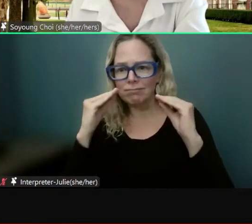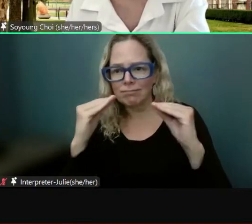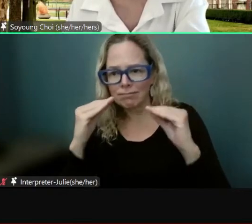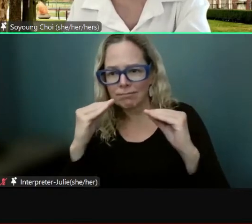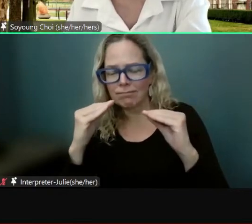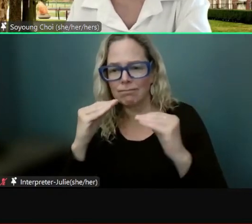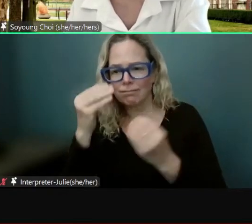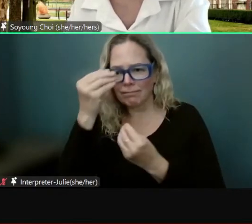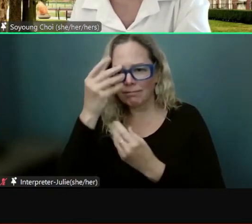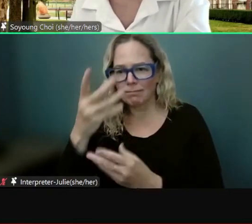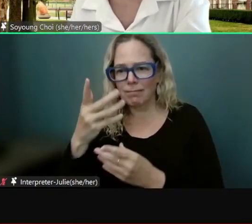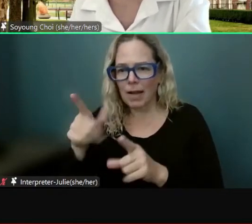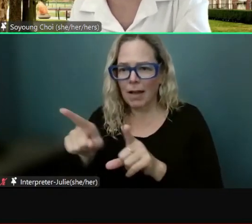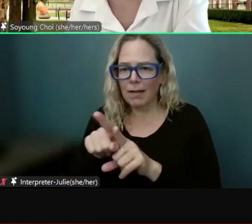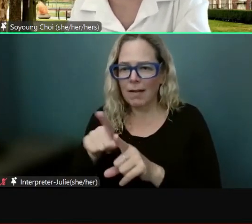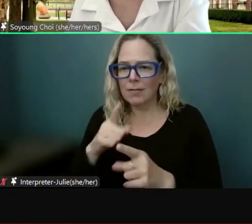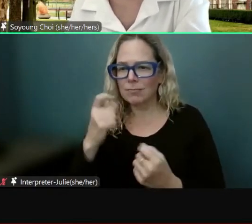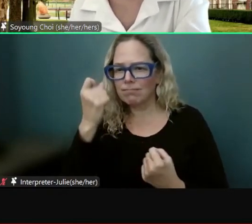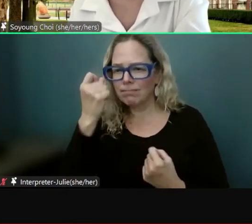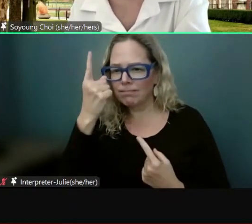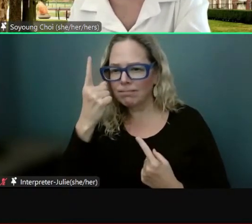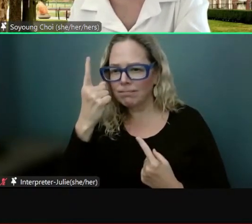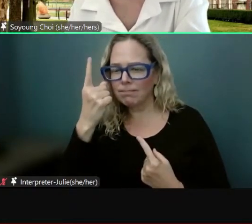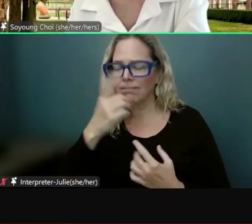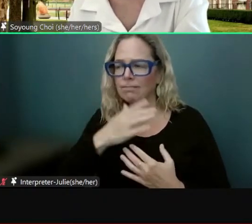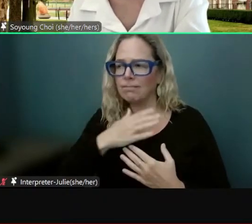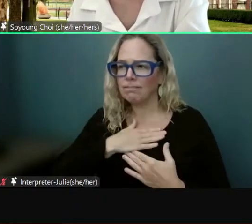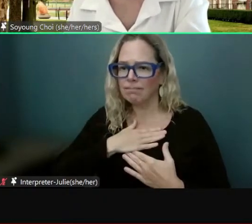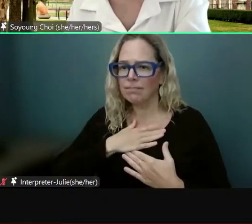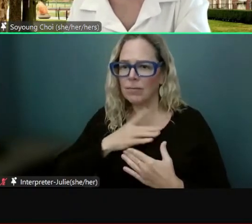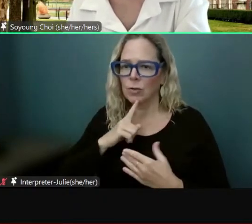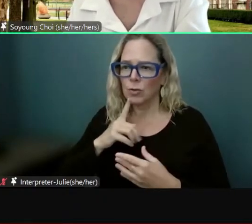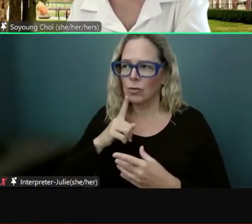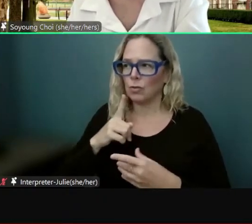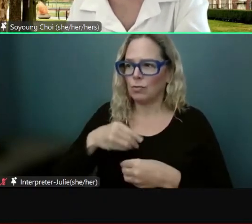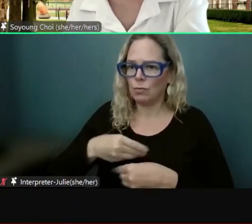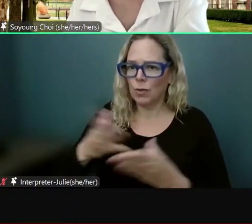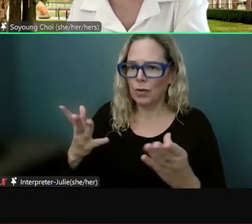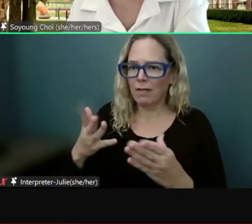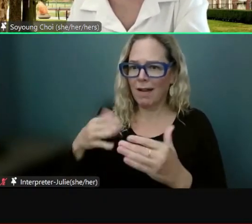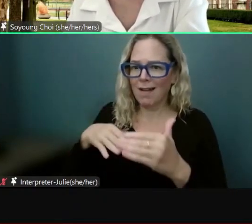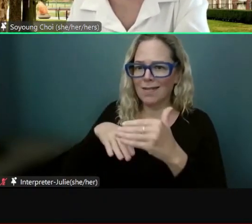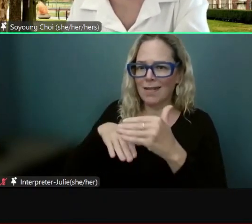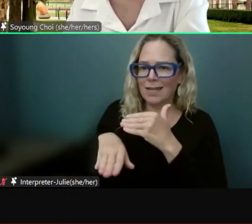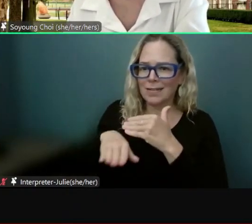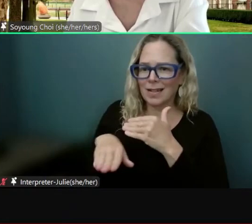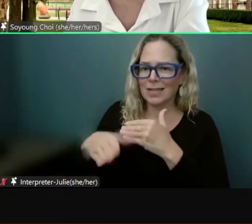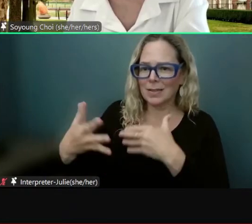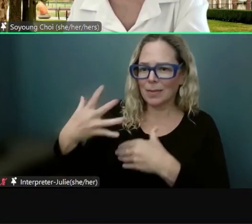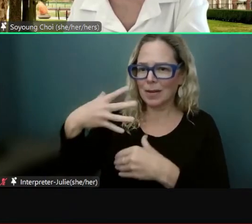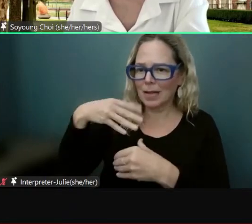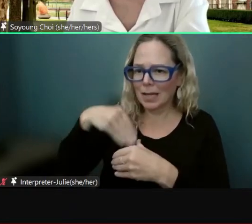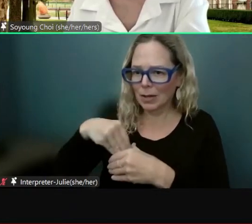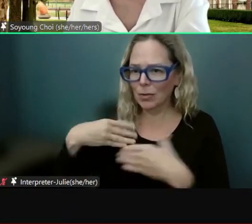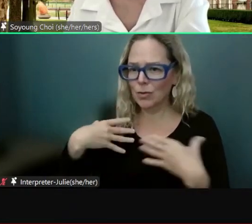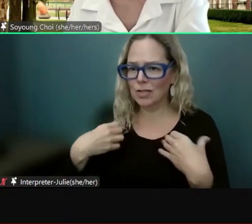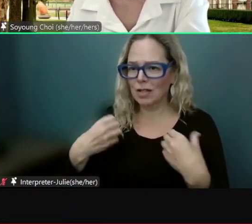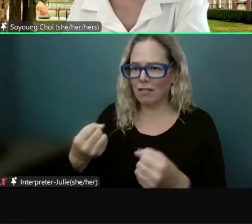and deliver accessible, inclusive healthcare from the very beginning of their